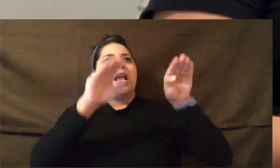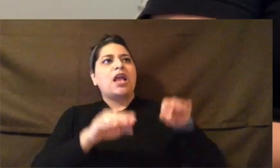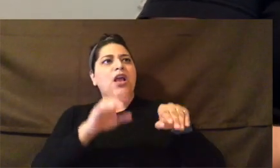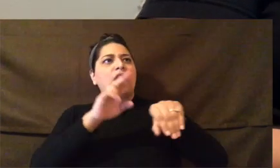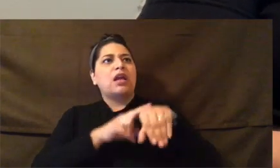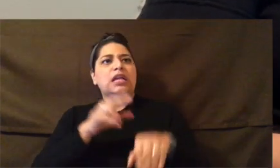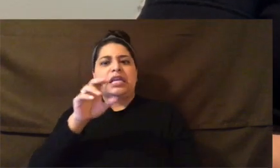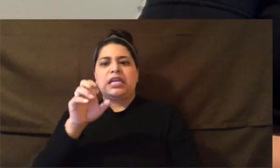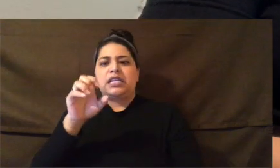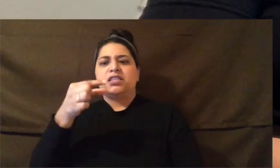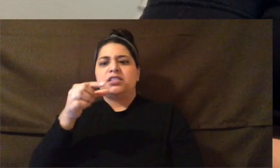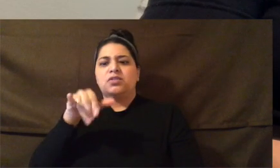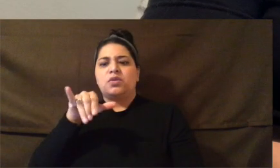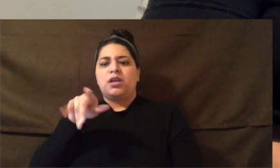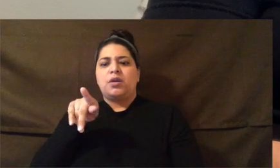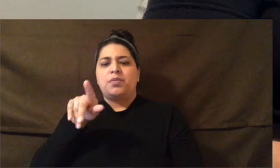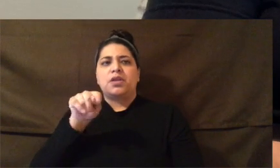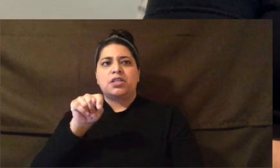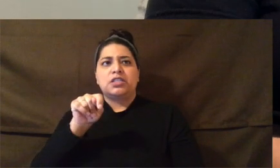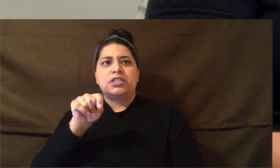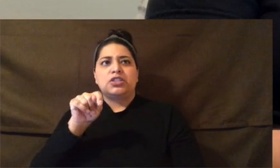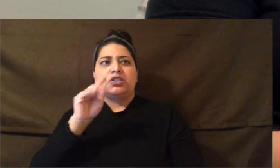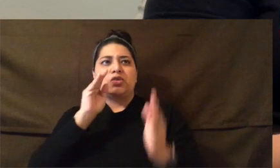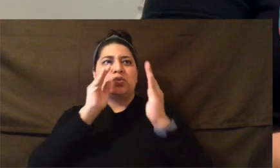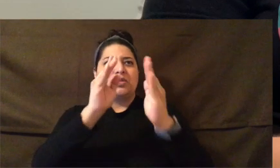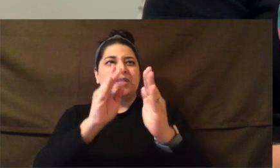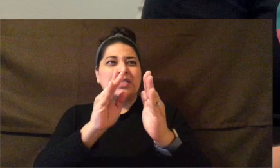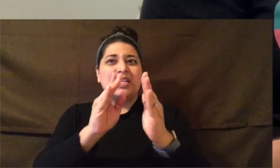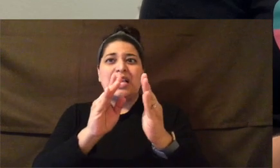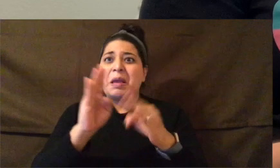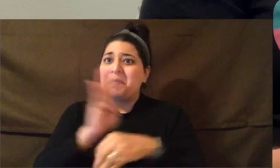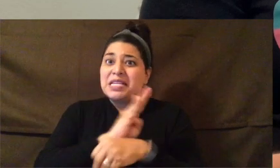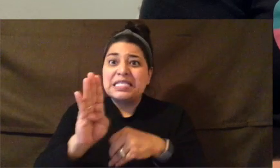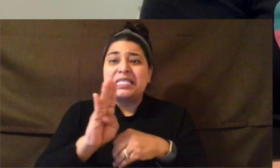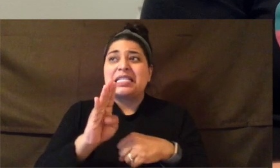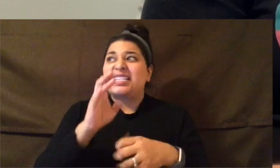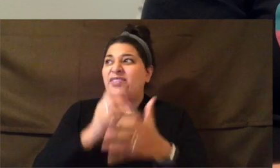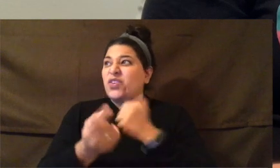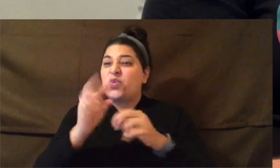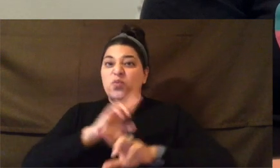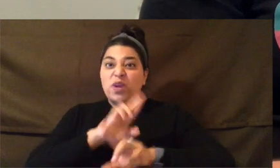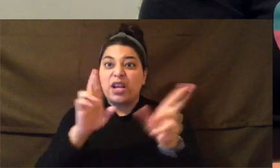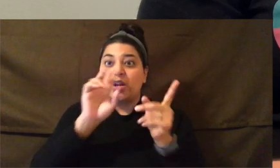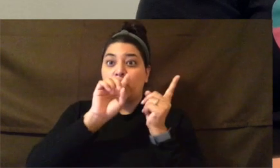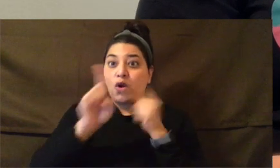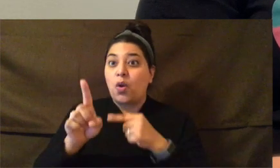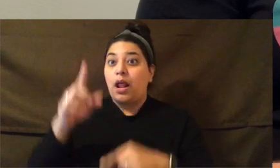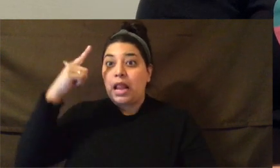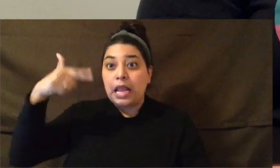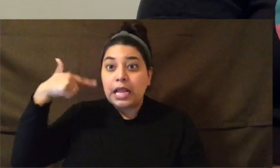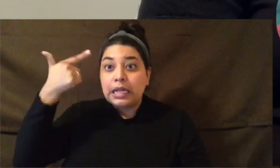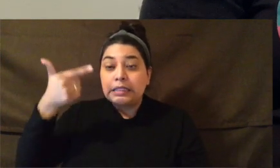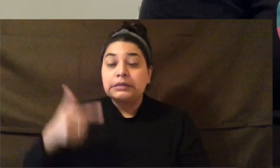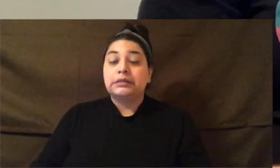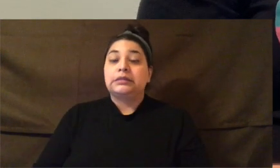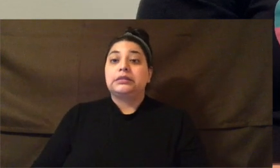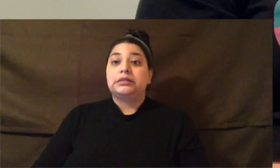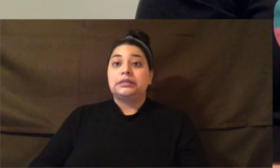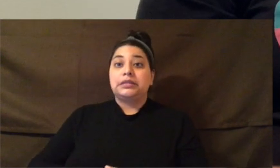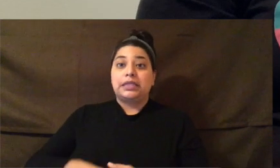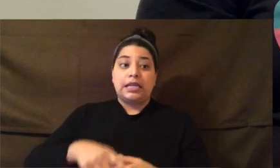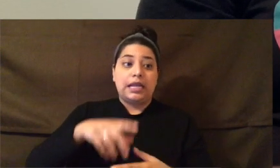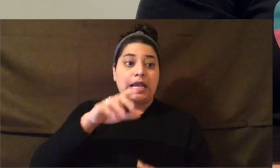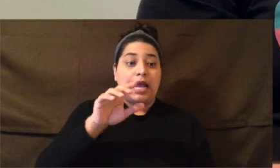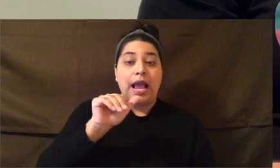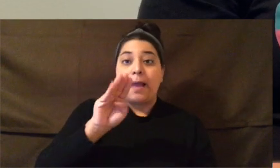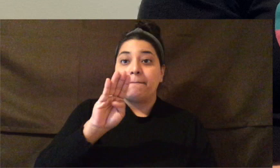The house on Egypt Street became more frantic with the activity as the Tulane family prepared for their voyage to England. Edward possessed a